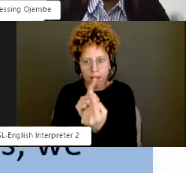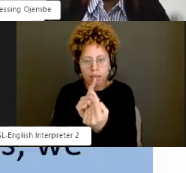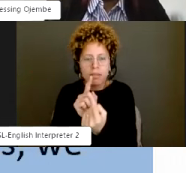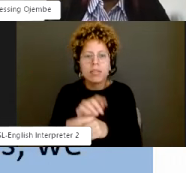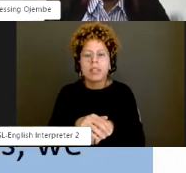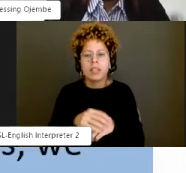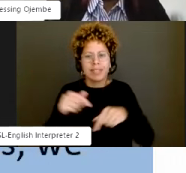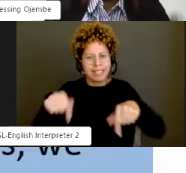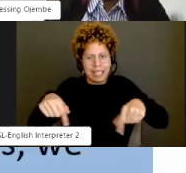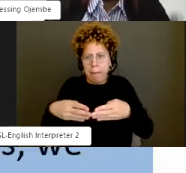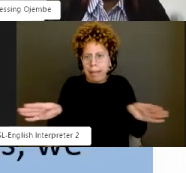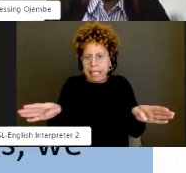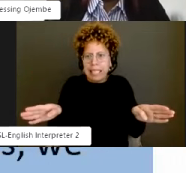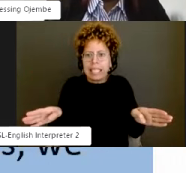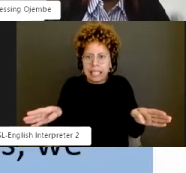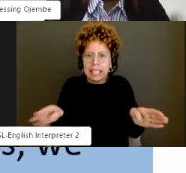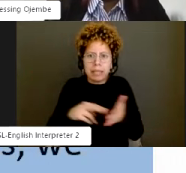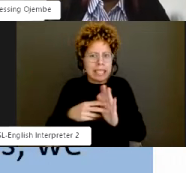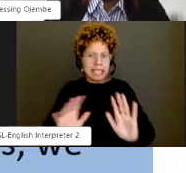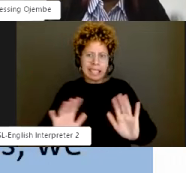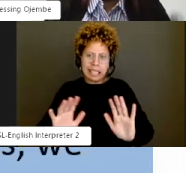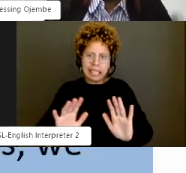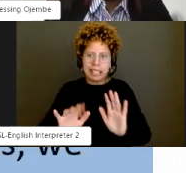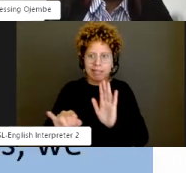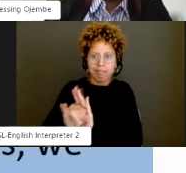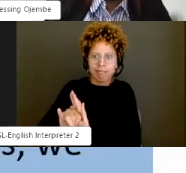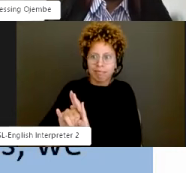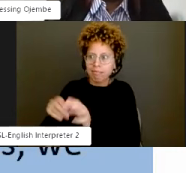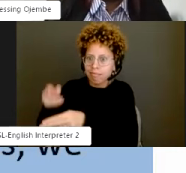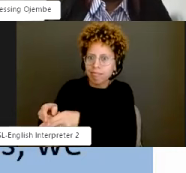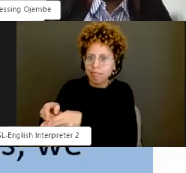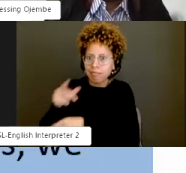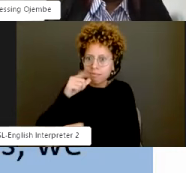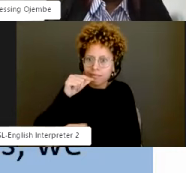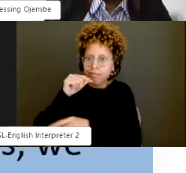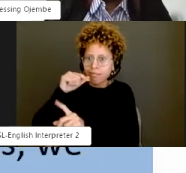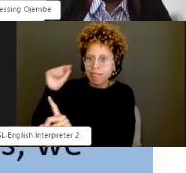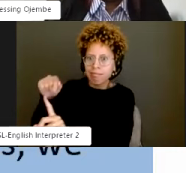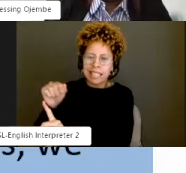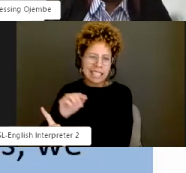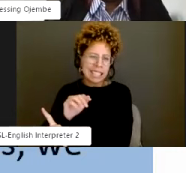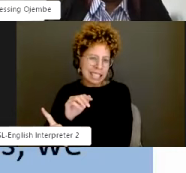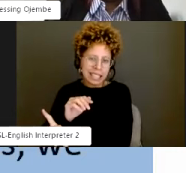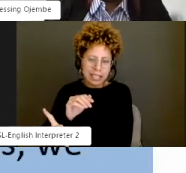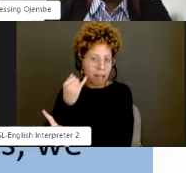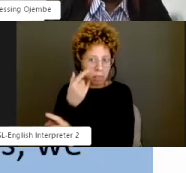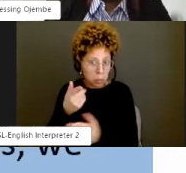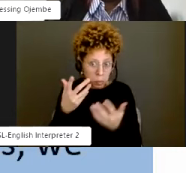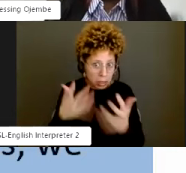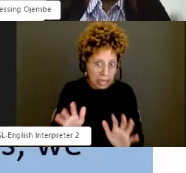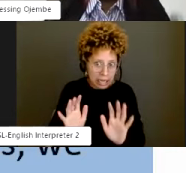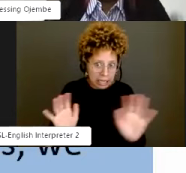Because this is public, people can identify individuals. So if you don't want to do that, we would encourage you to reach out to